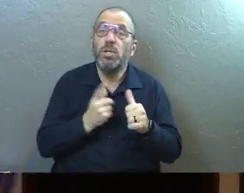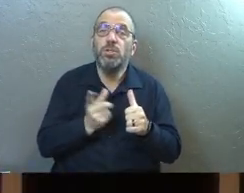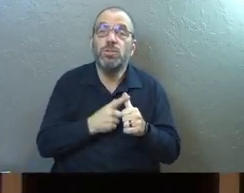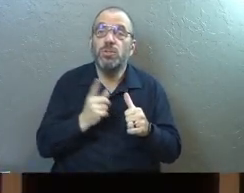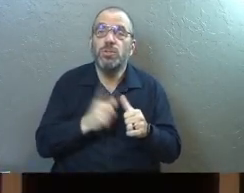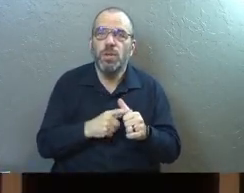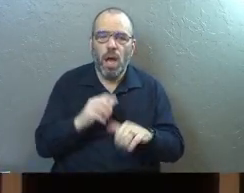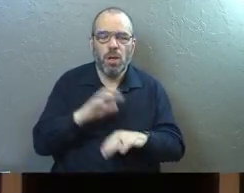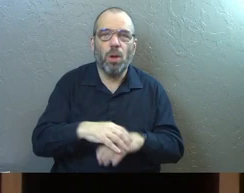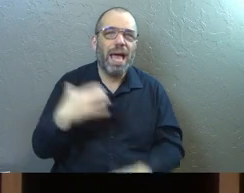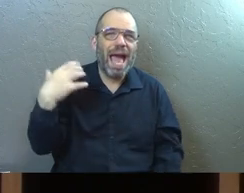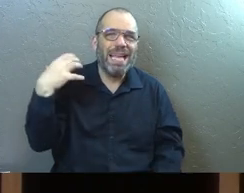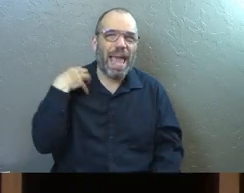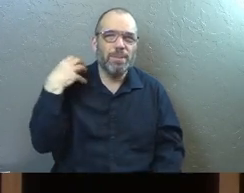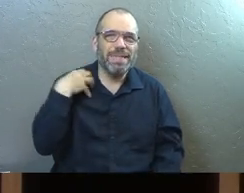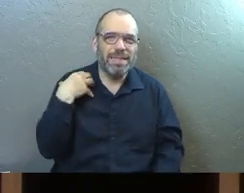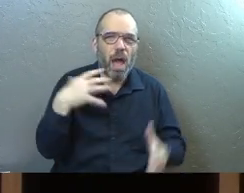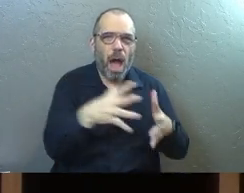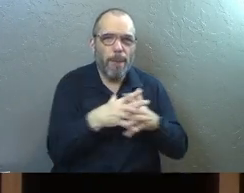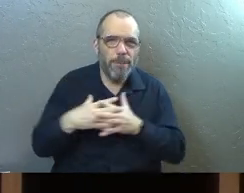about Captain America.